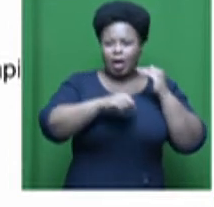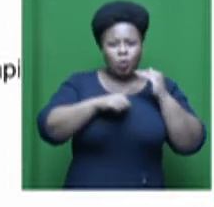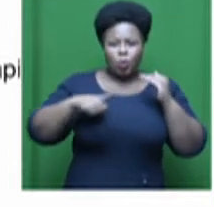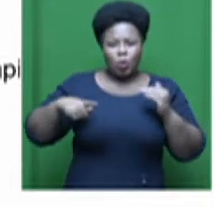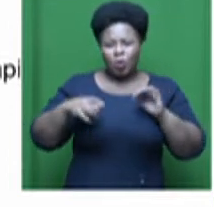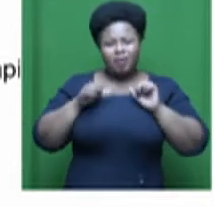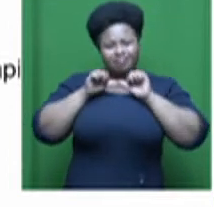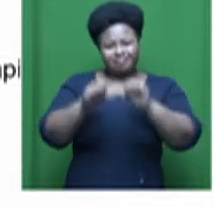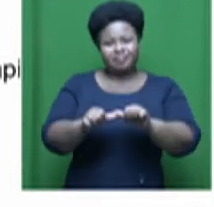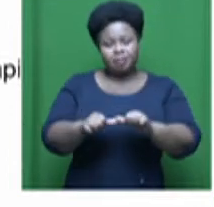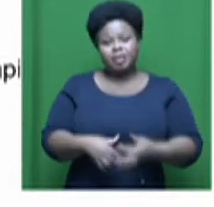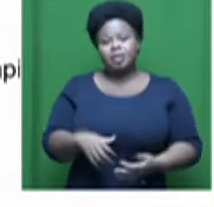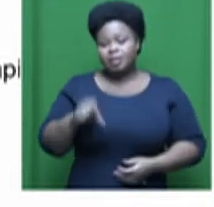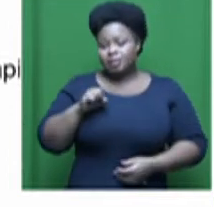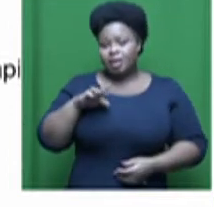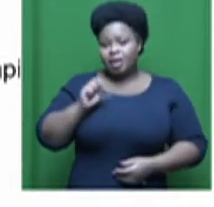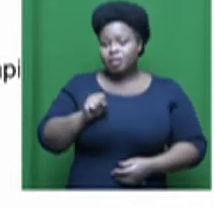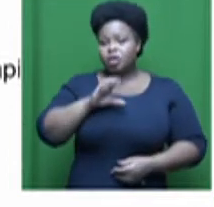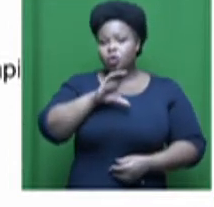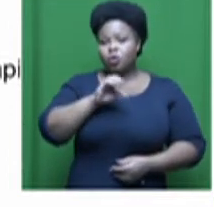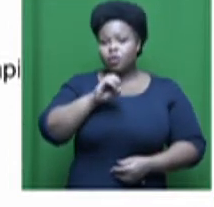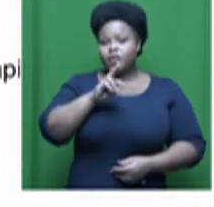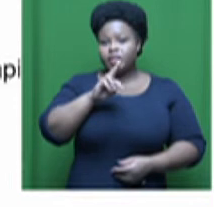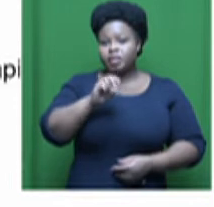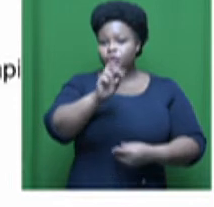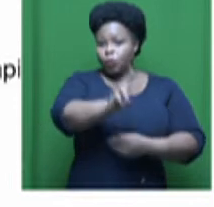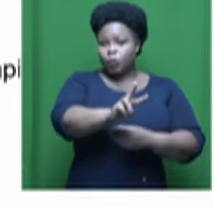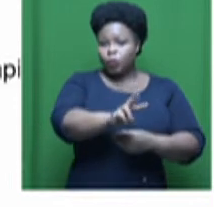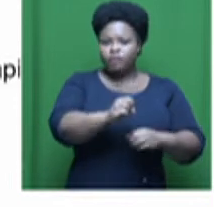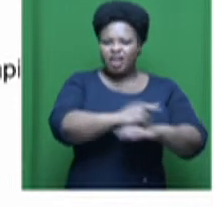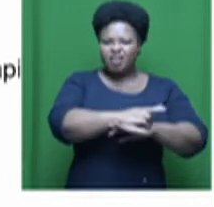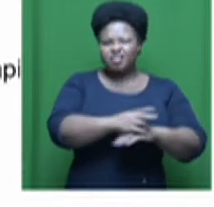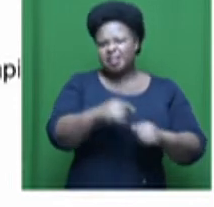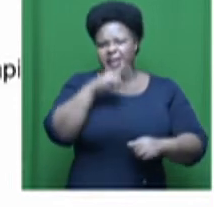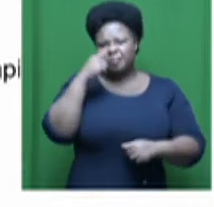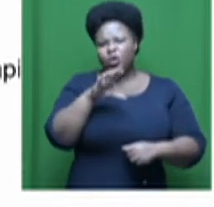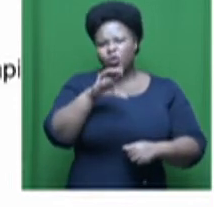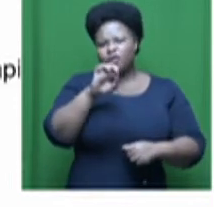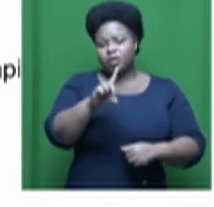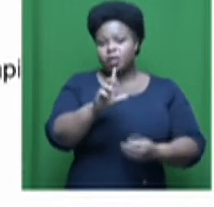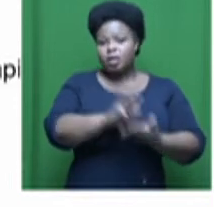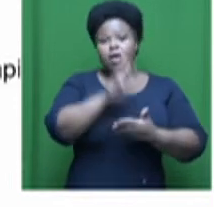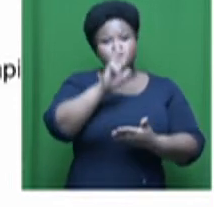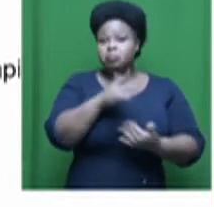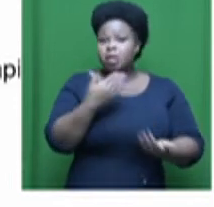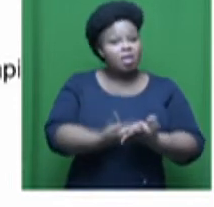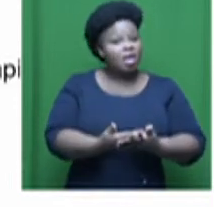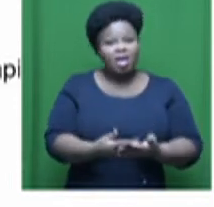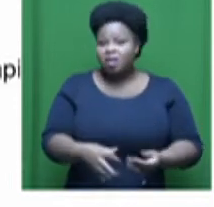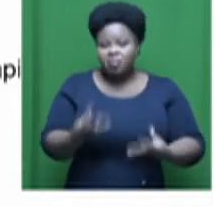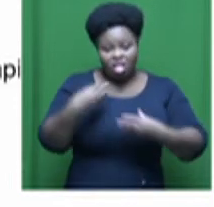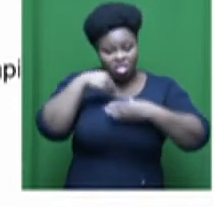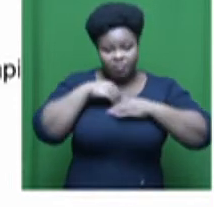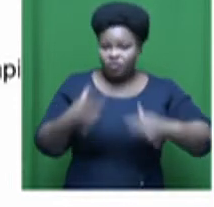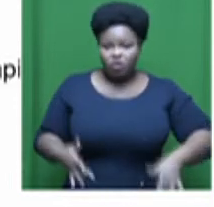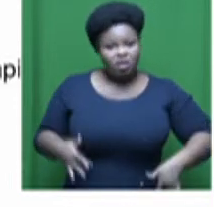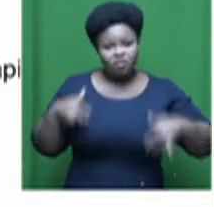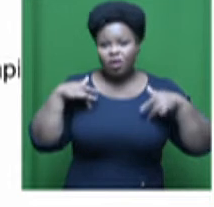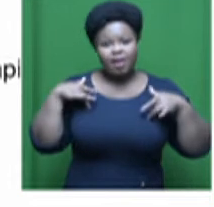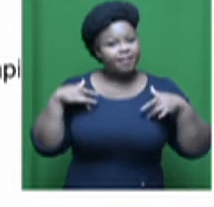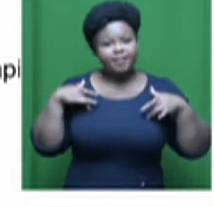purposes, the SARS-CoV-2 virus, or COVID-19, is likely to be with us during the course of our lifetimes. It's unlikely